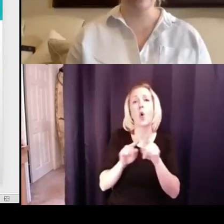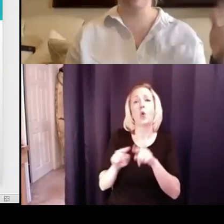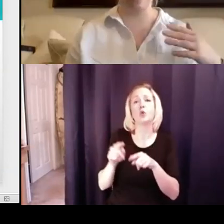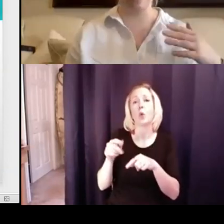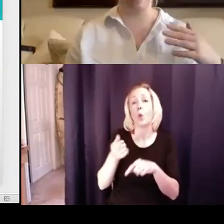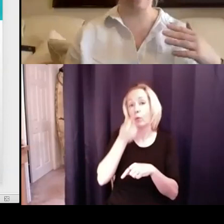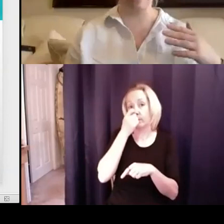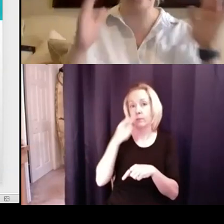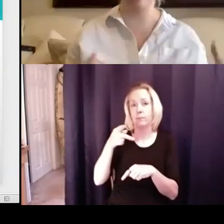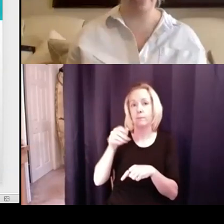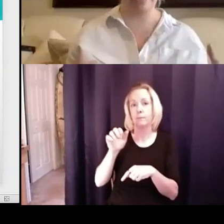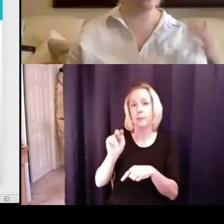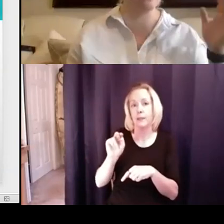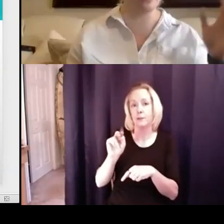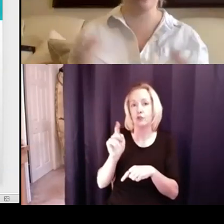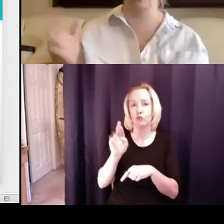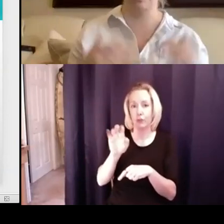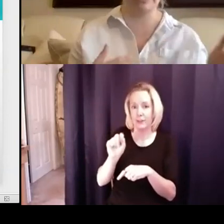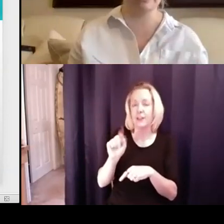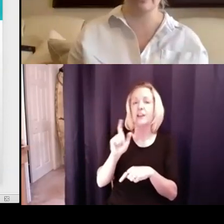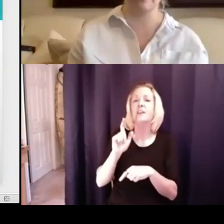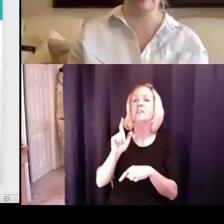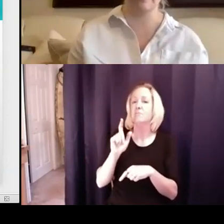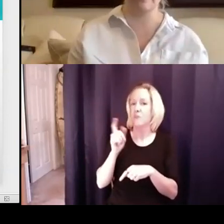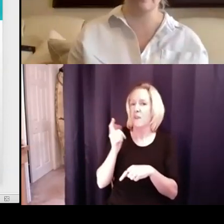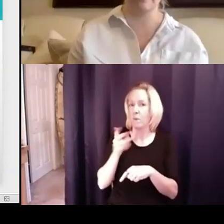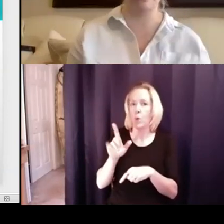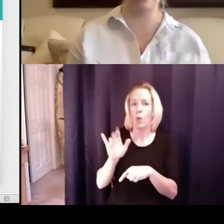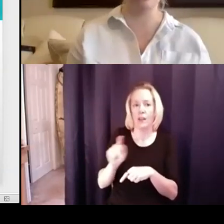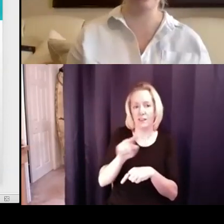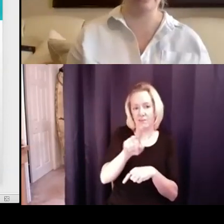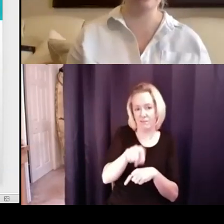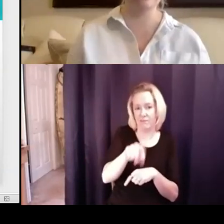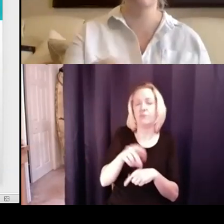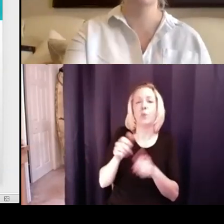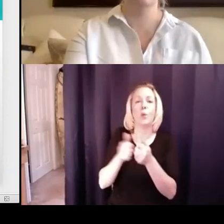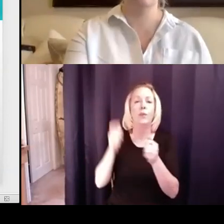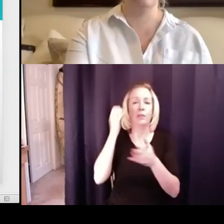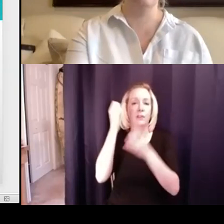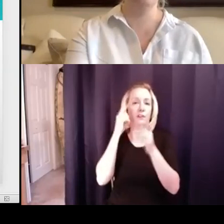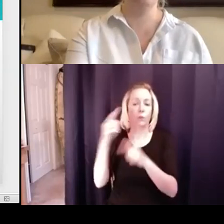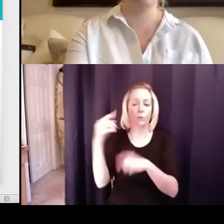put together an entire page of all different story boxes they found on Pinterest. I thought that was really nice.